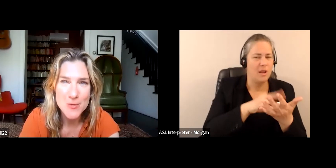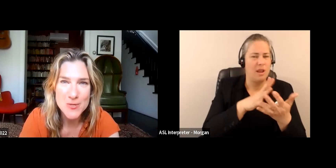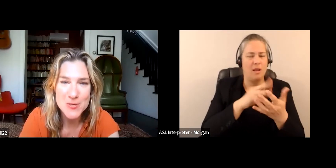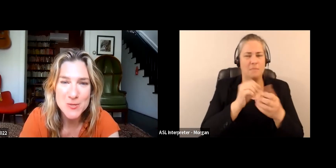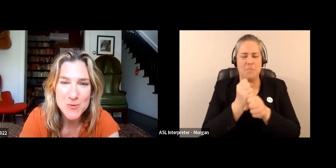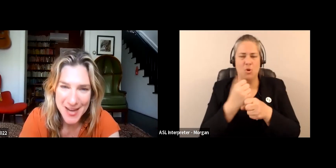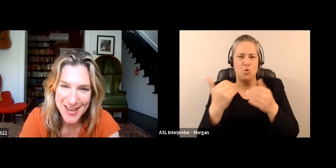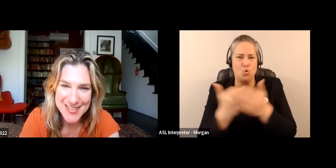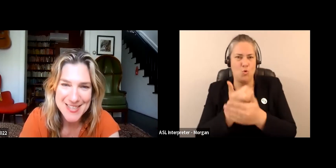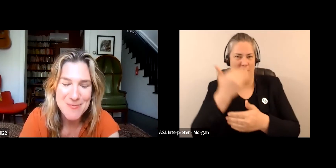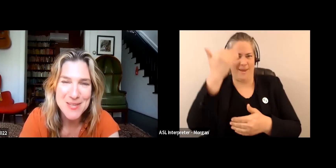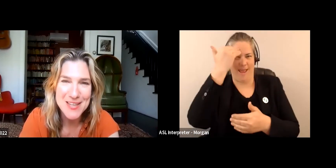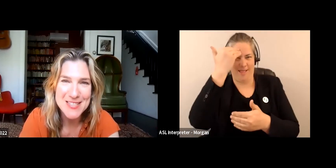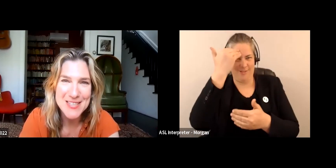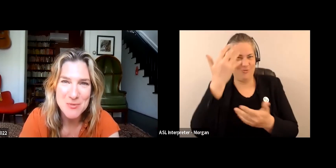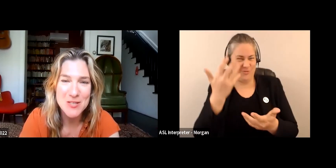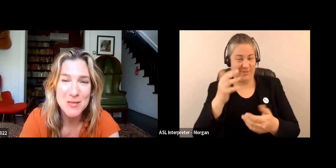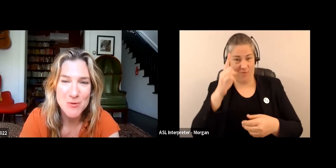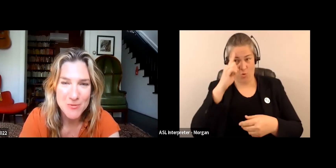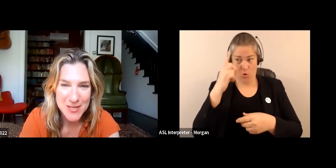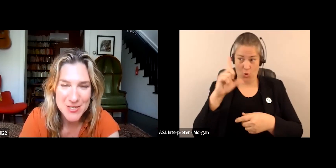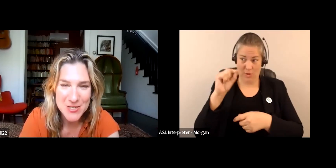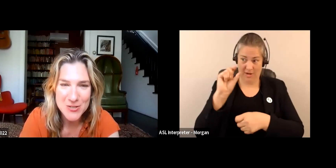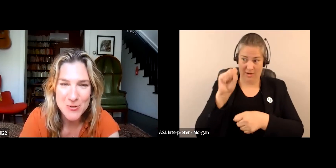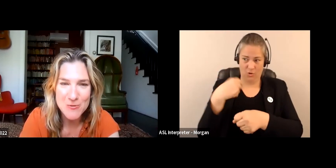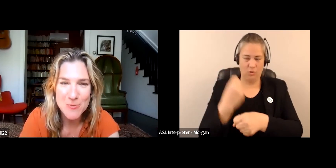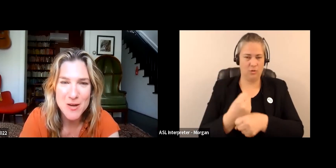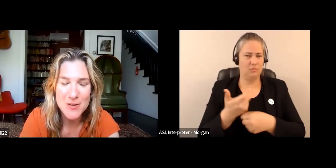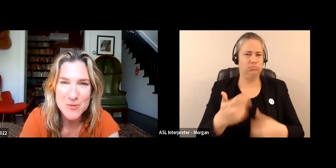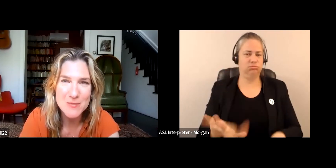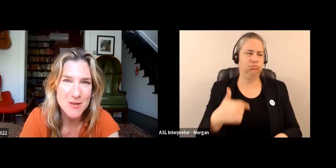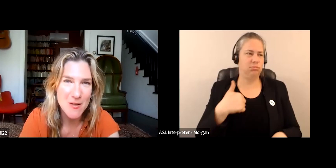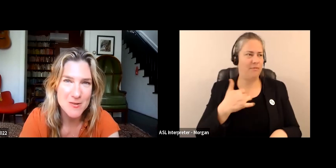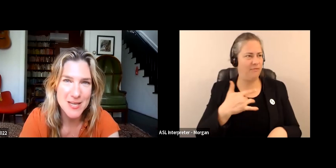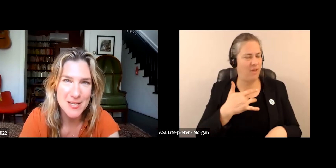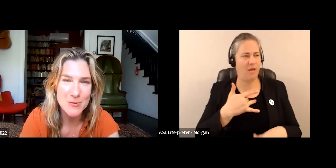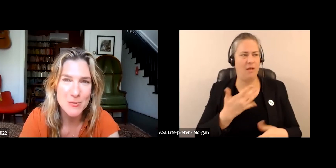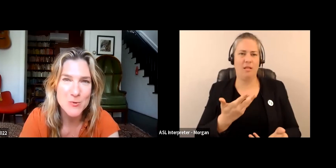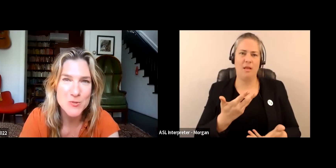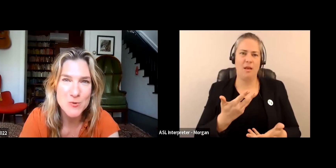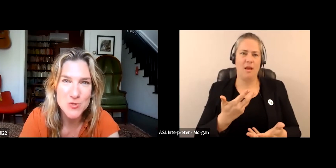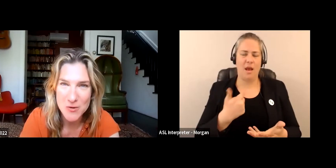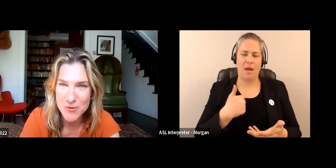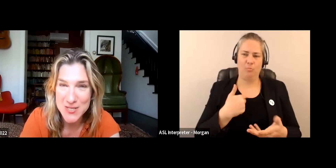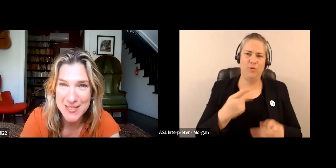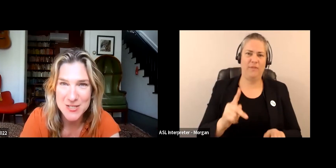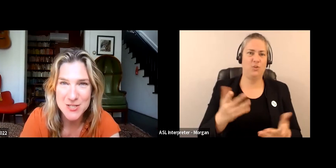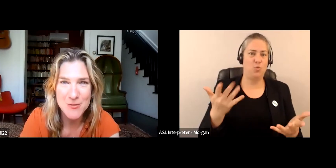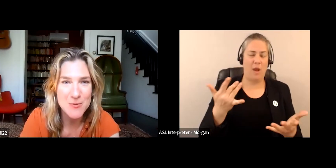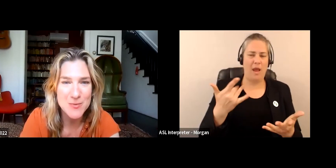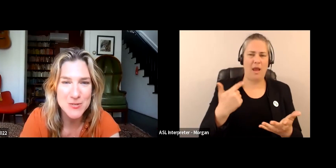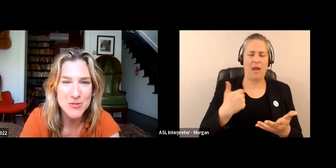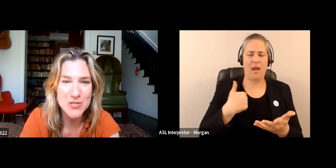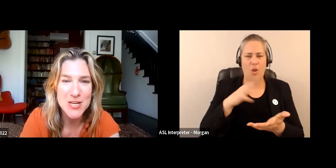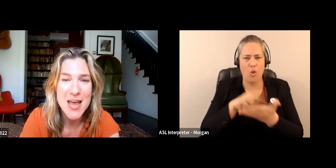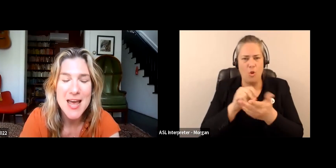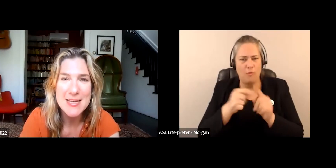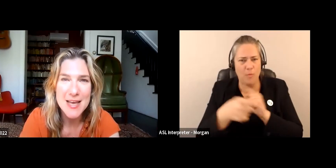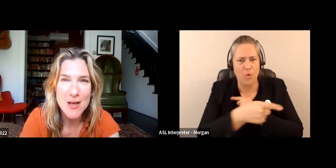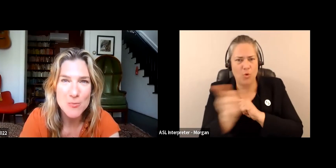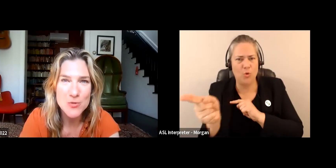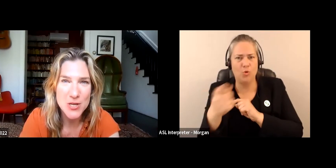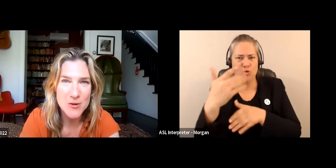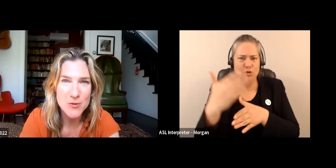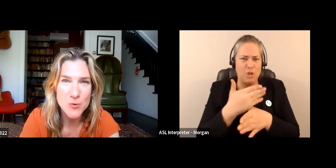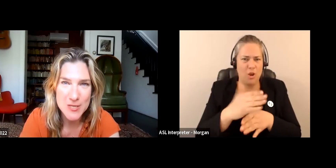For almost 2 decades, I've been exceptionally privileged to learn from hundreds of scholars like you who so generously share their research